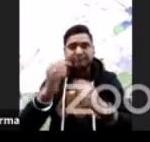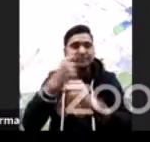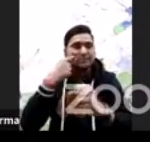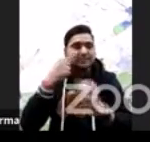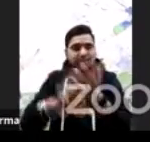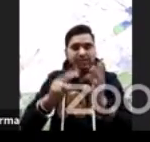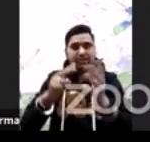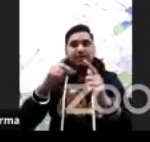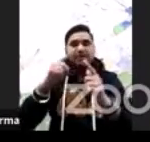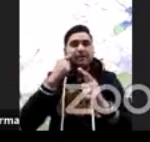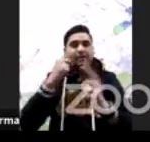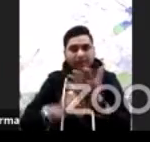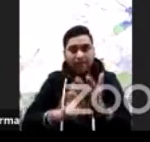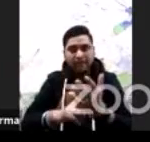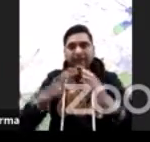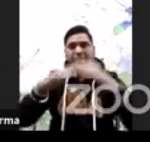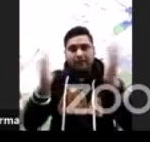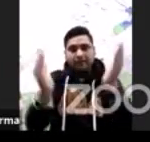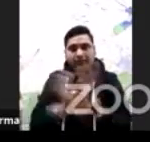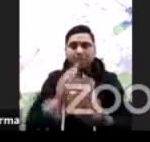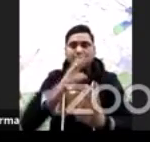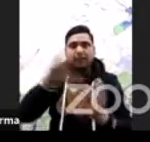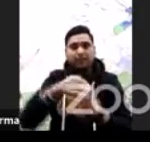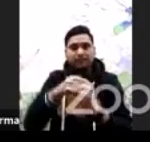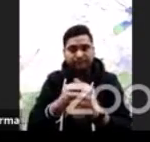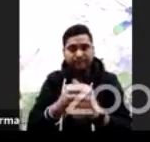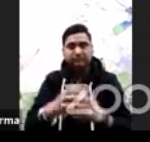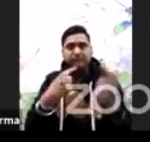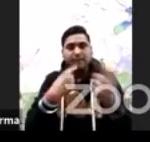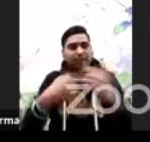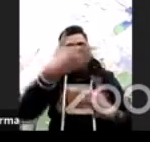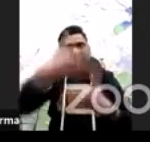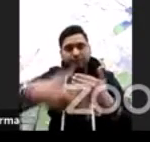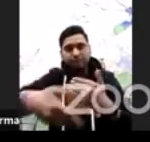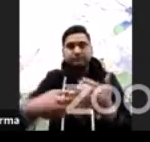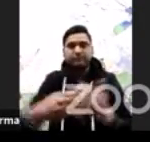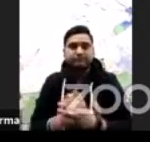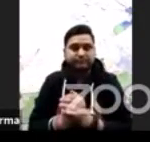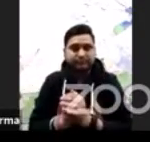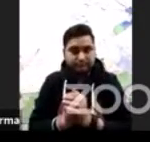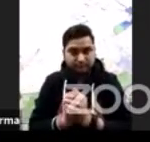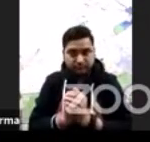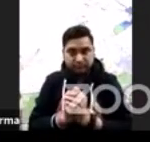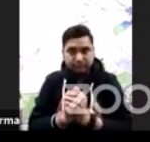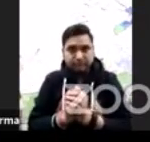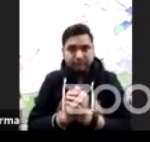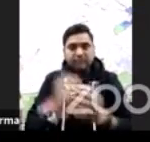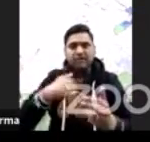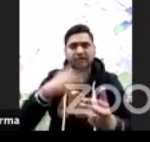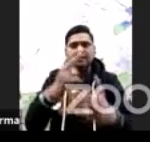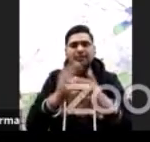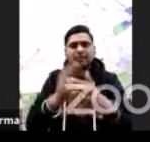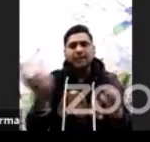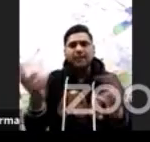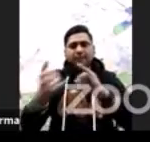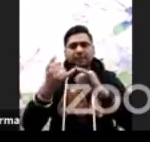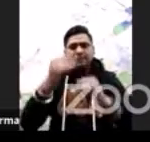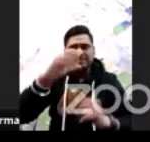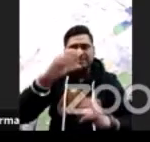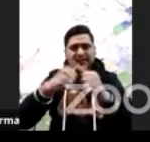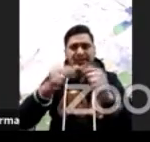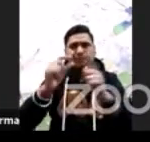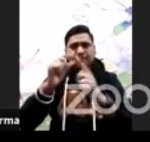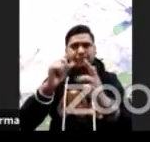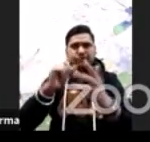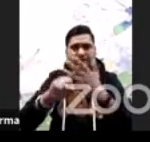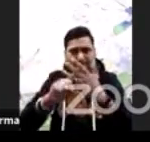one more output, and I'm sure more of it will roll out in the future. The name CAP Sarathi is a very appropriate